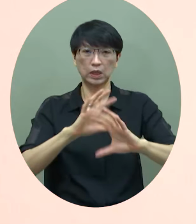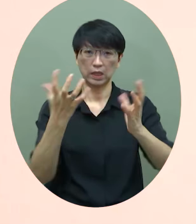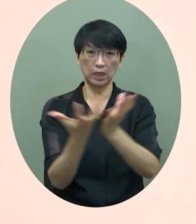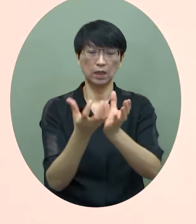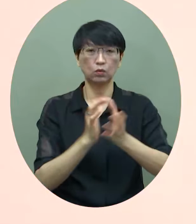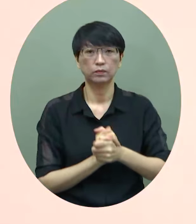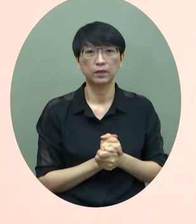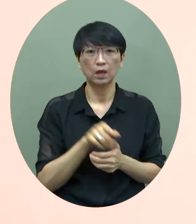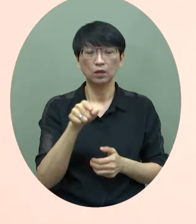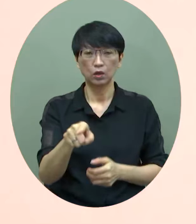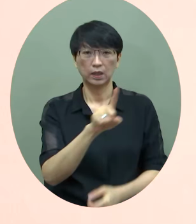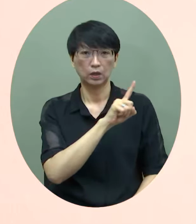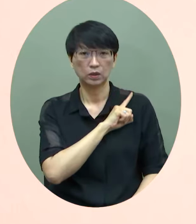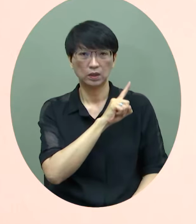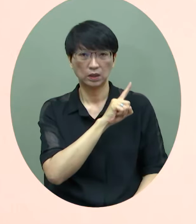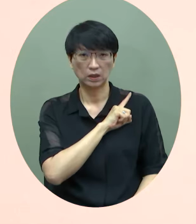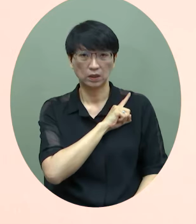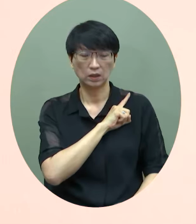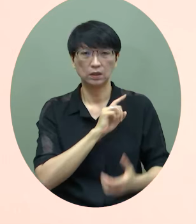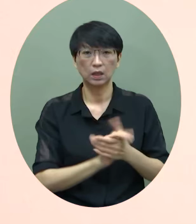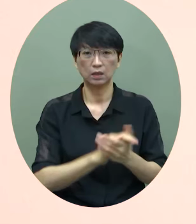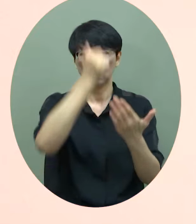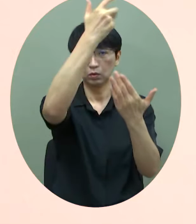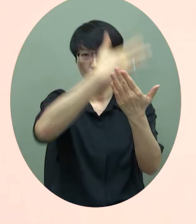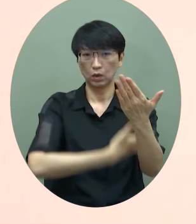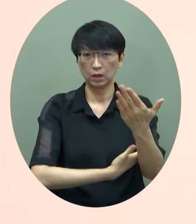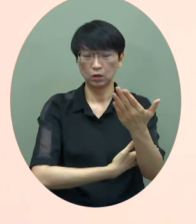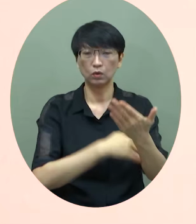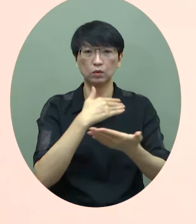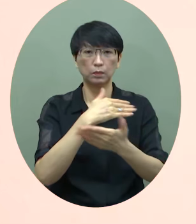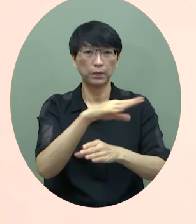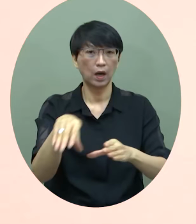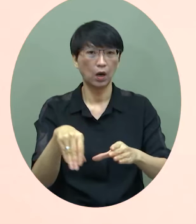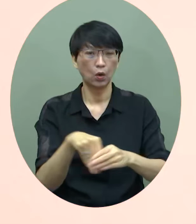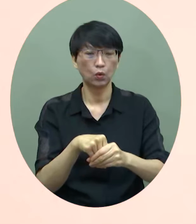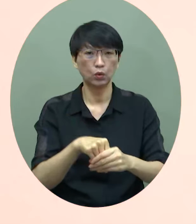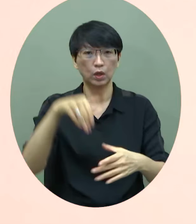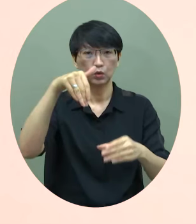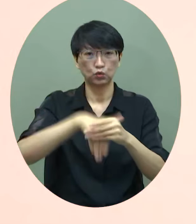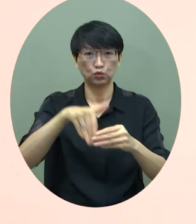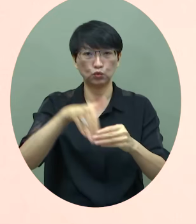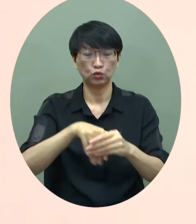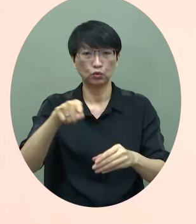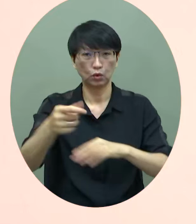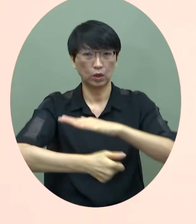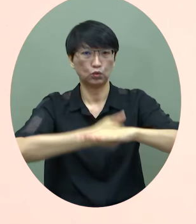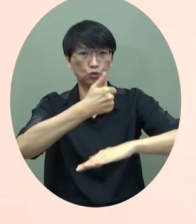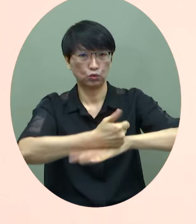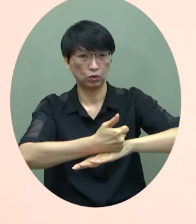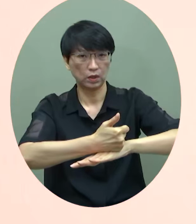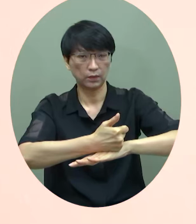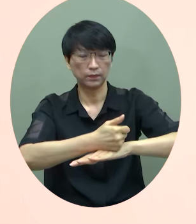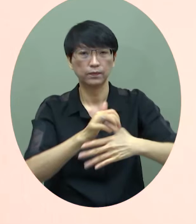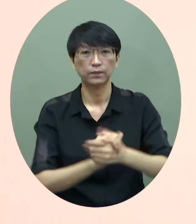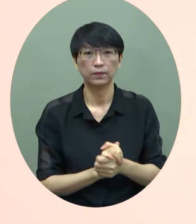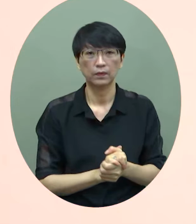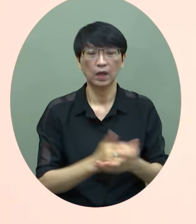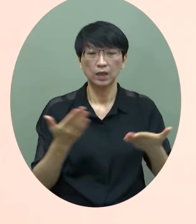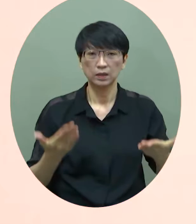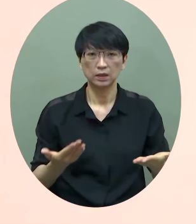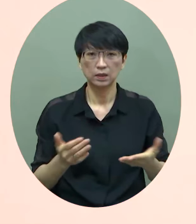rules and regulations including the election of a chairman. and for the time being, I do not see the case for any government